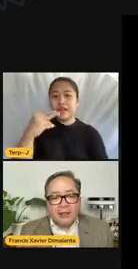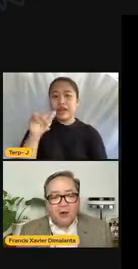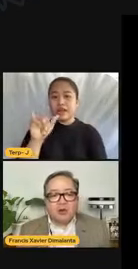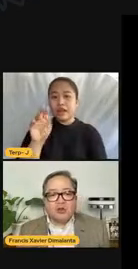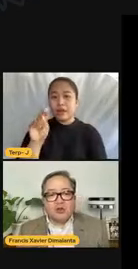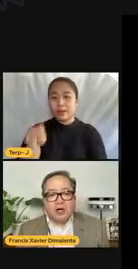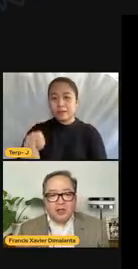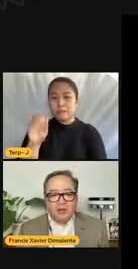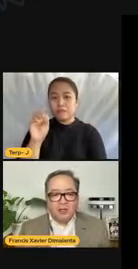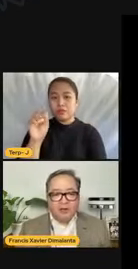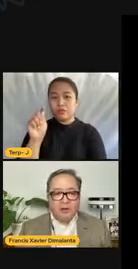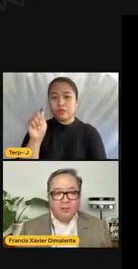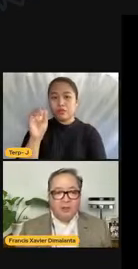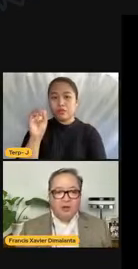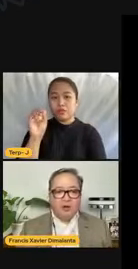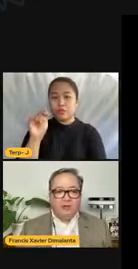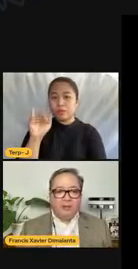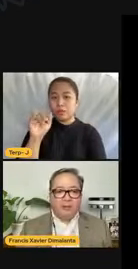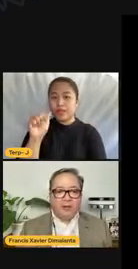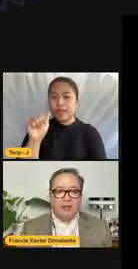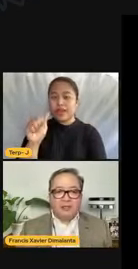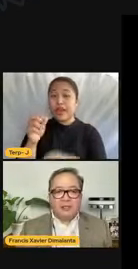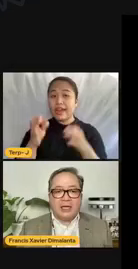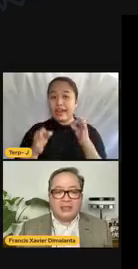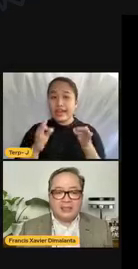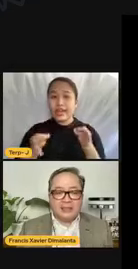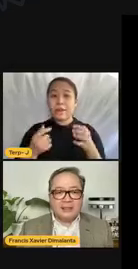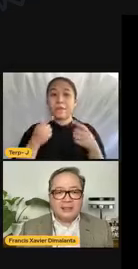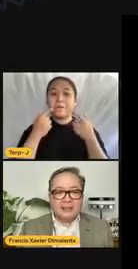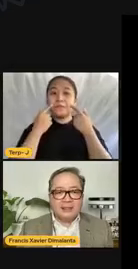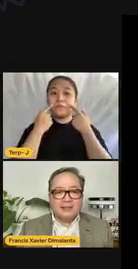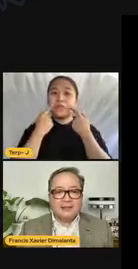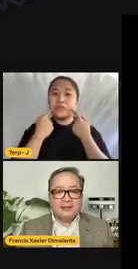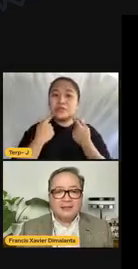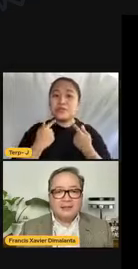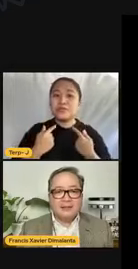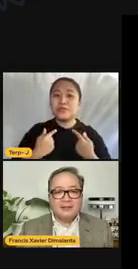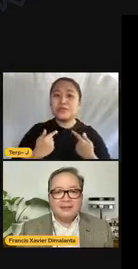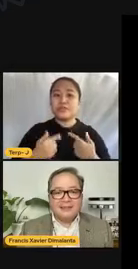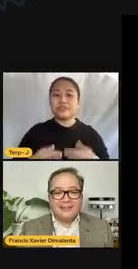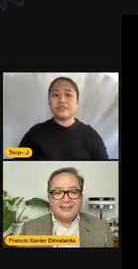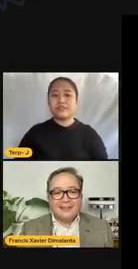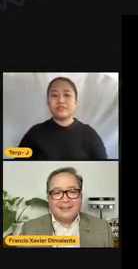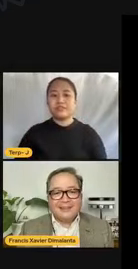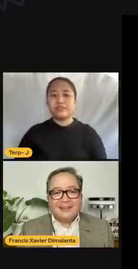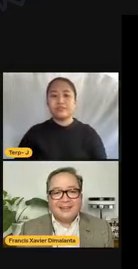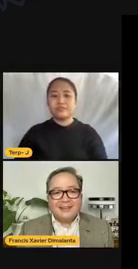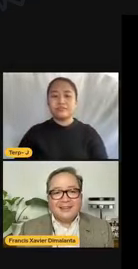and also the underdevelopment of the paranasal sinuses.